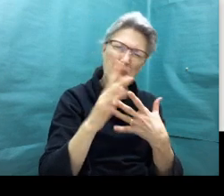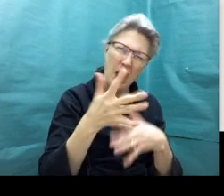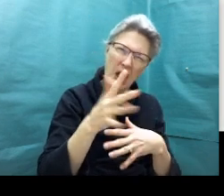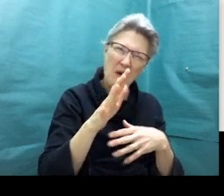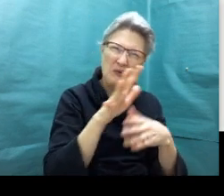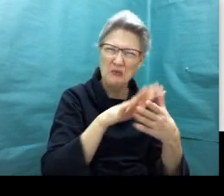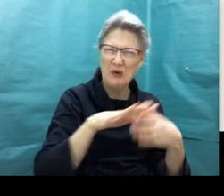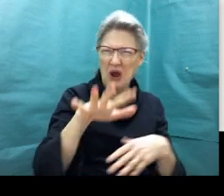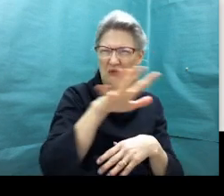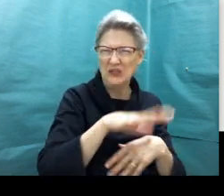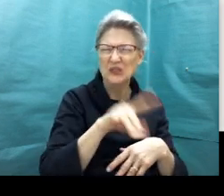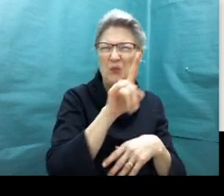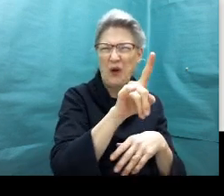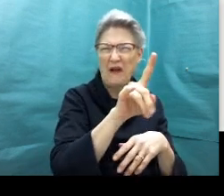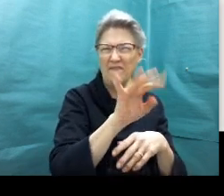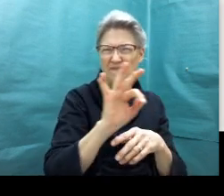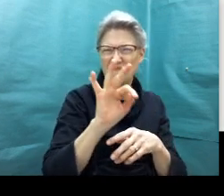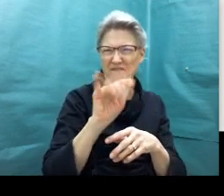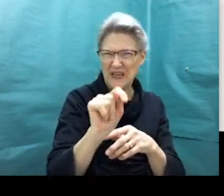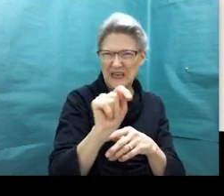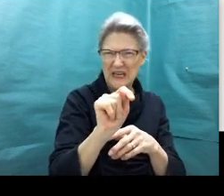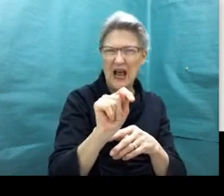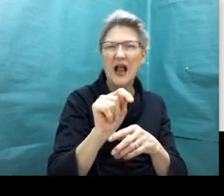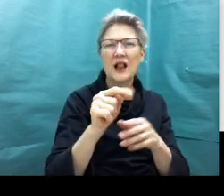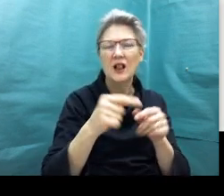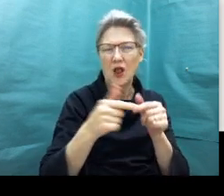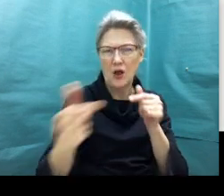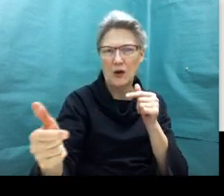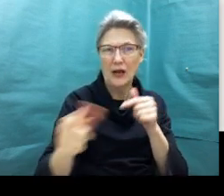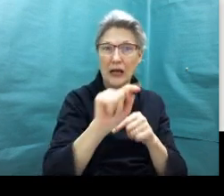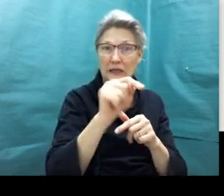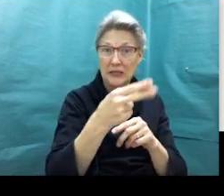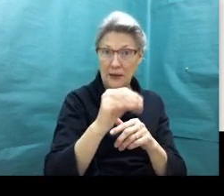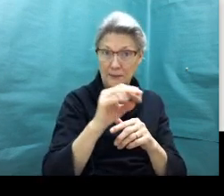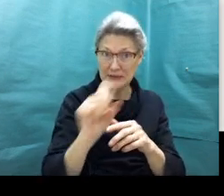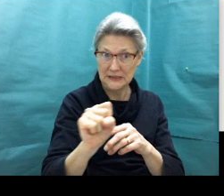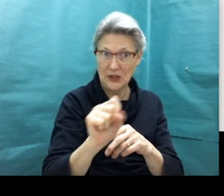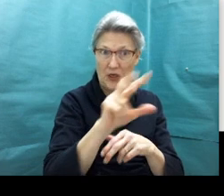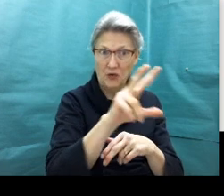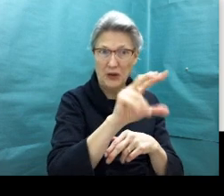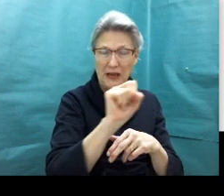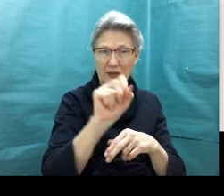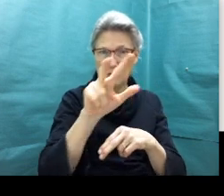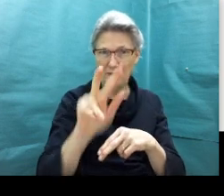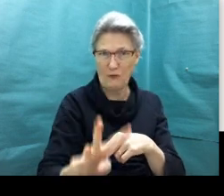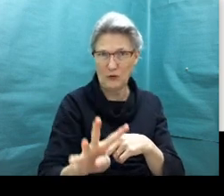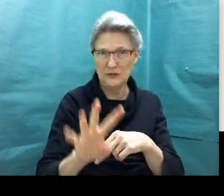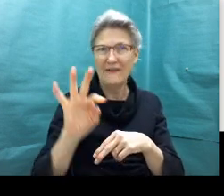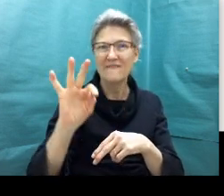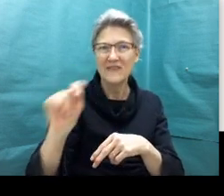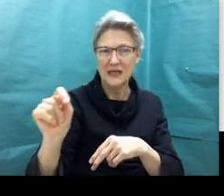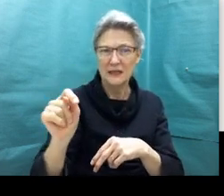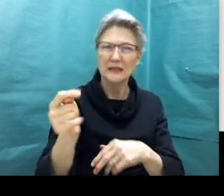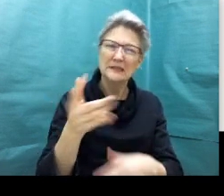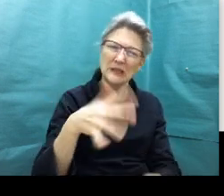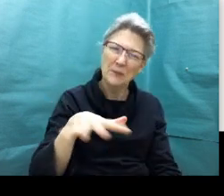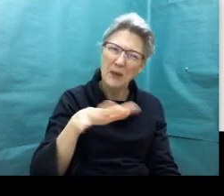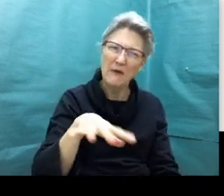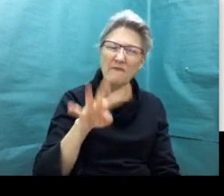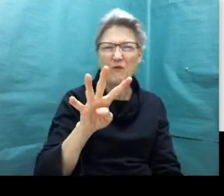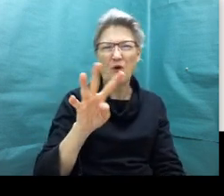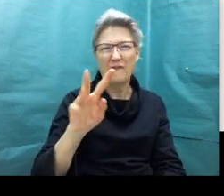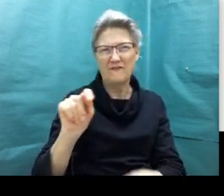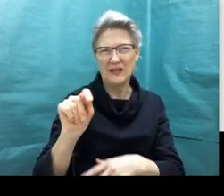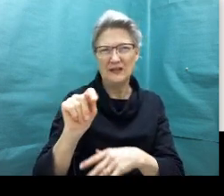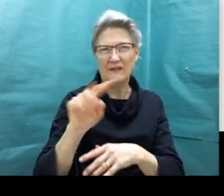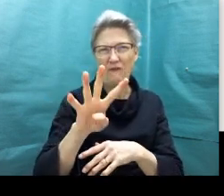that 1 there just as a quick estimate. Thomas is 3 3/4 feet. So he's about 4 feet